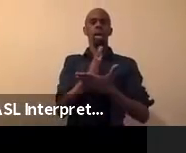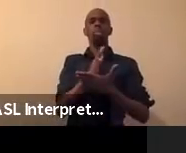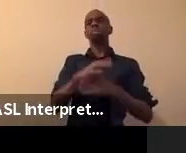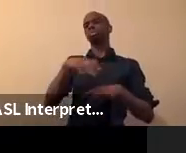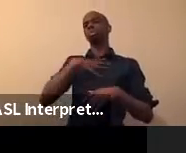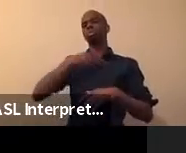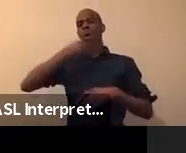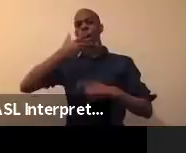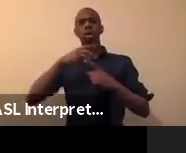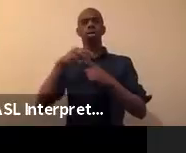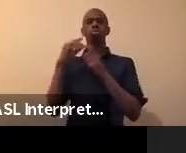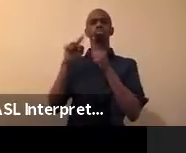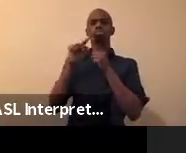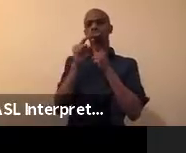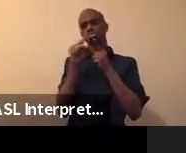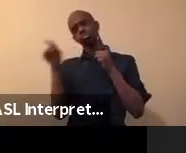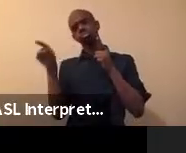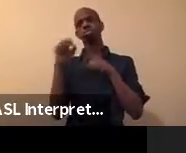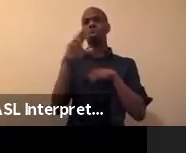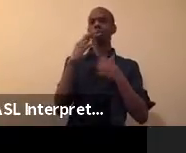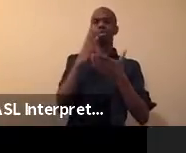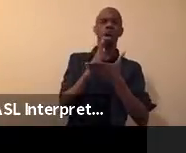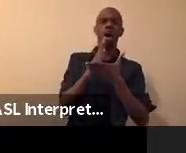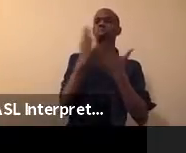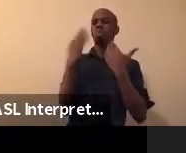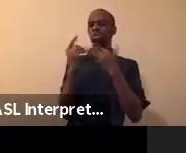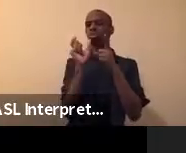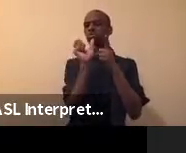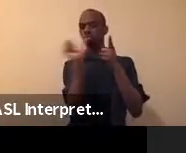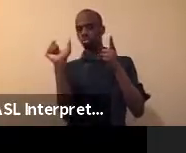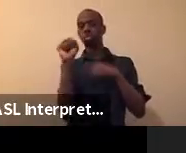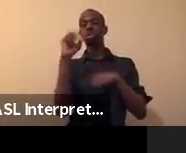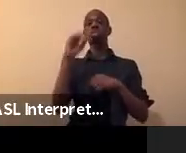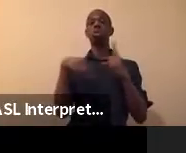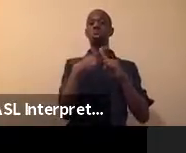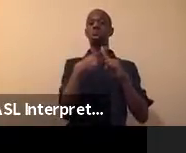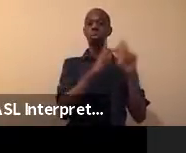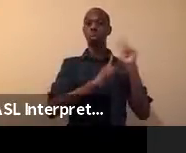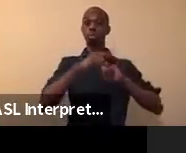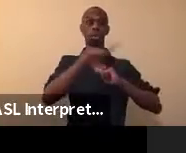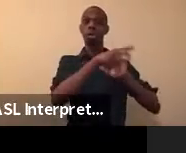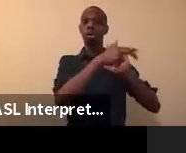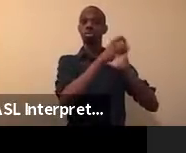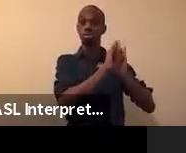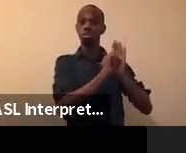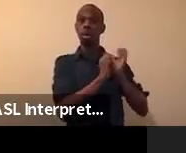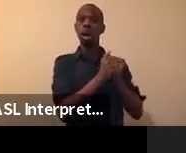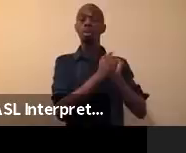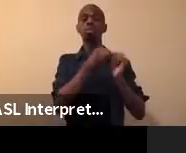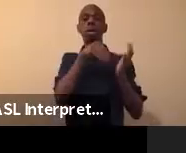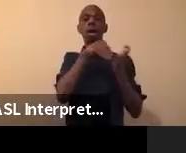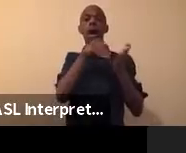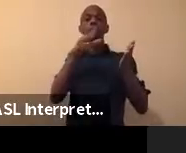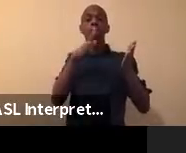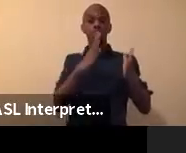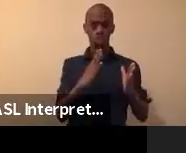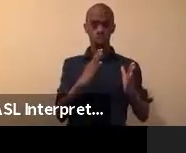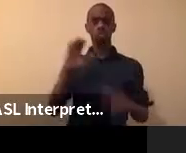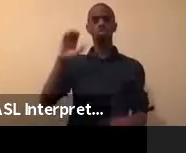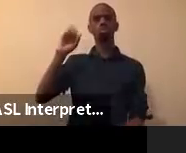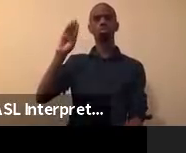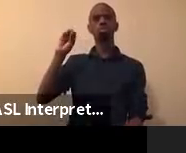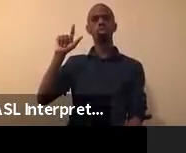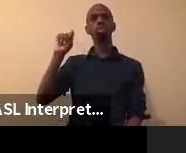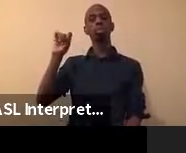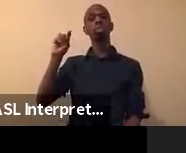have been critical of carcerality and self-identify as abolitionists, right? And so you see a lot of people who are using this hashtag,